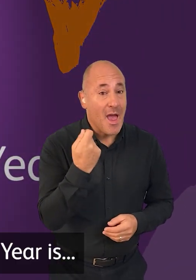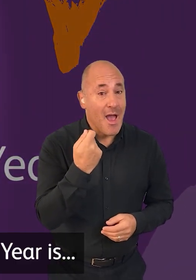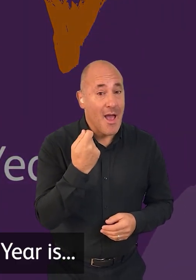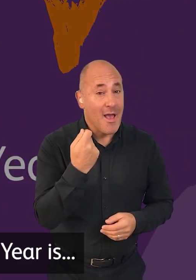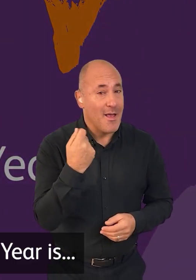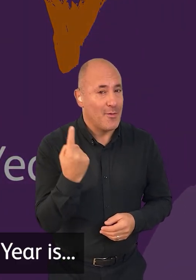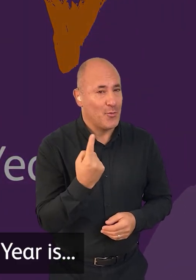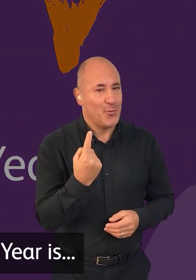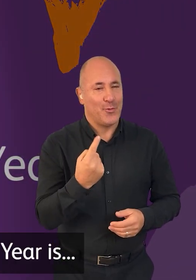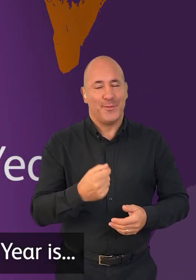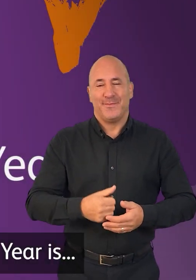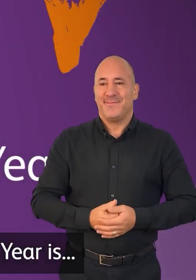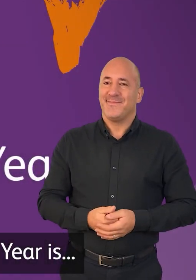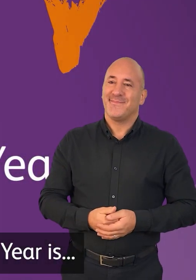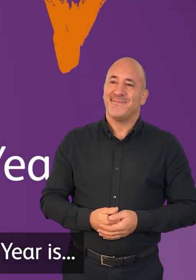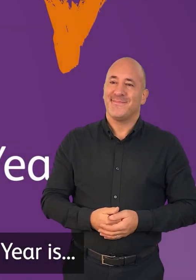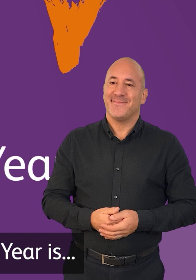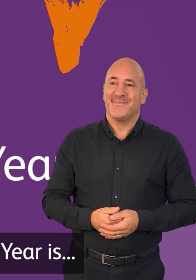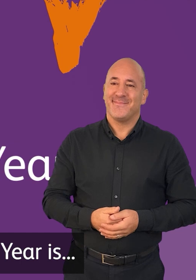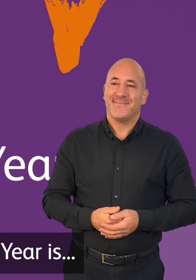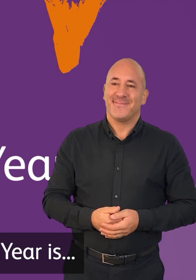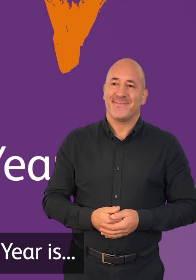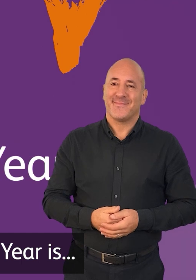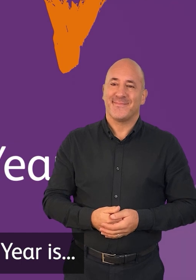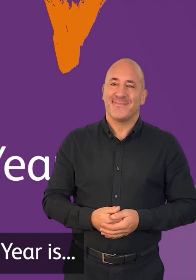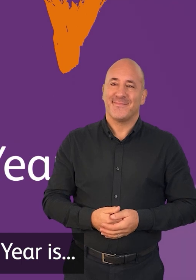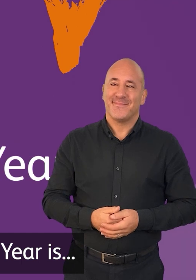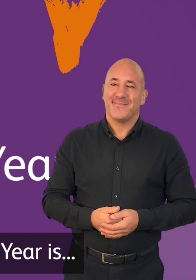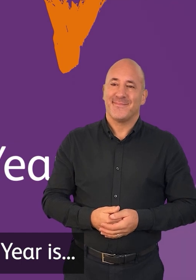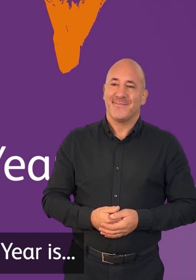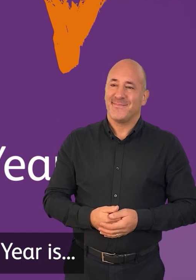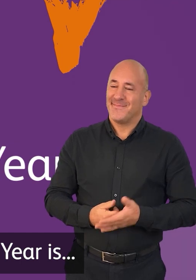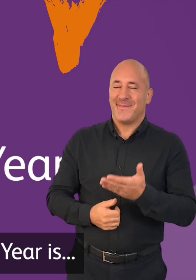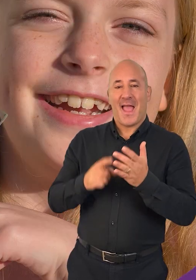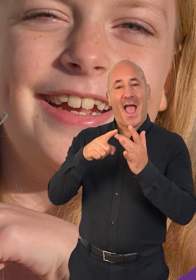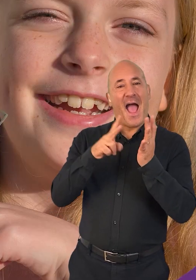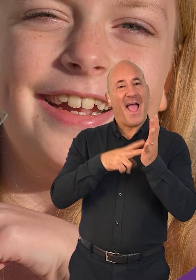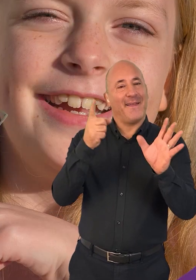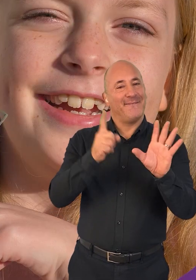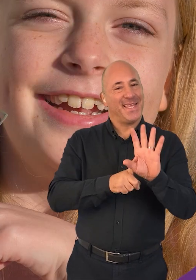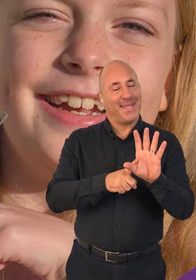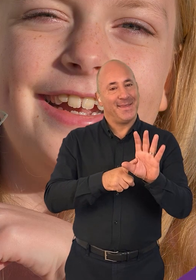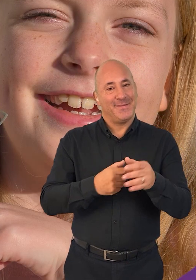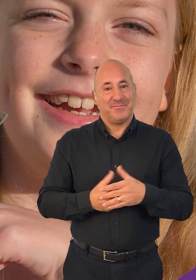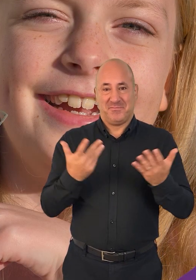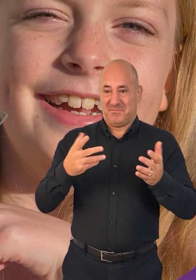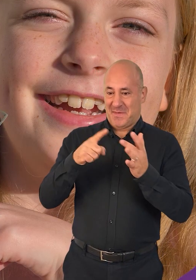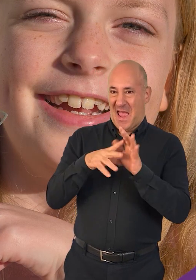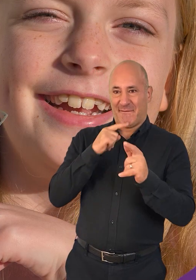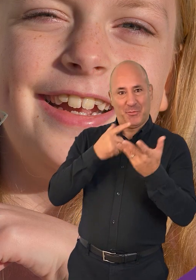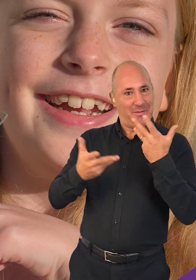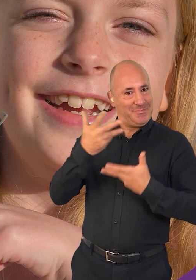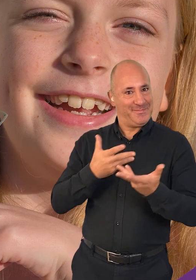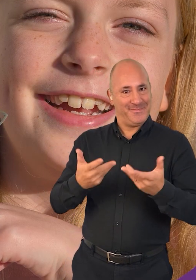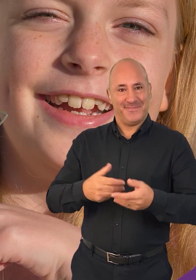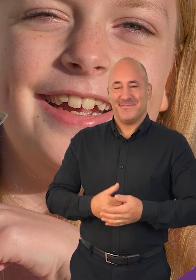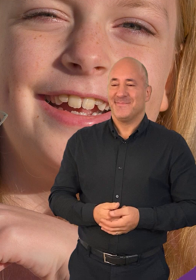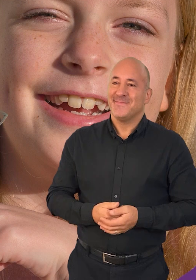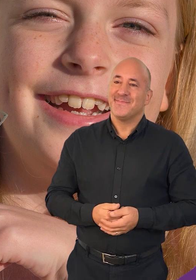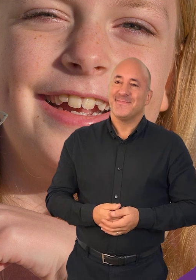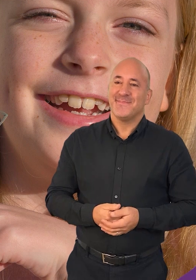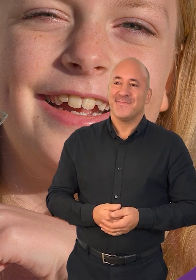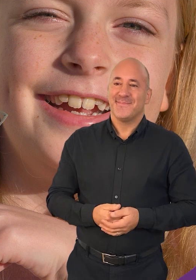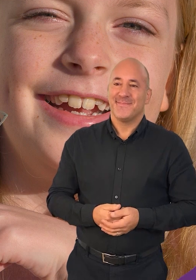The winner of Young Sibling of the Year is Ivy Stedman. Let's hear